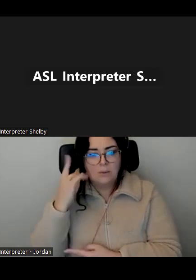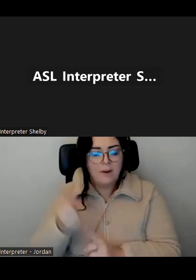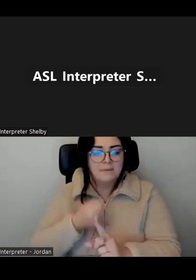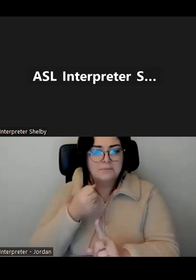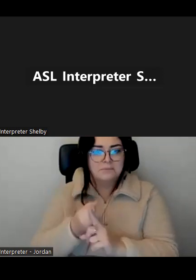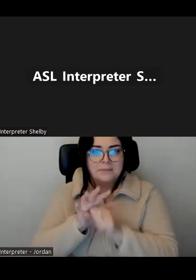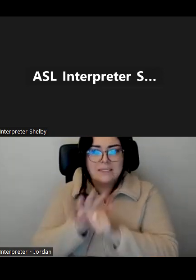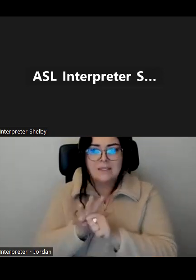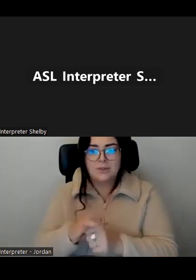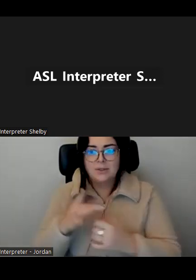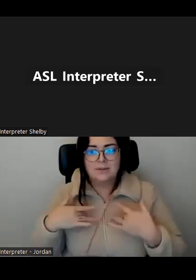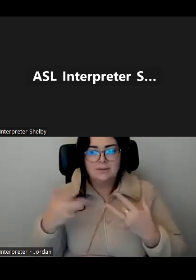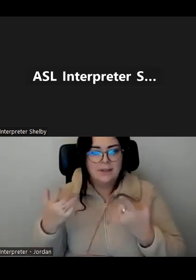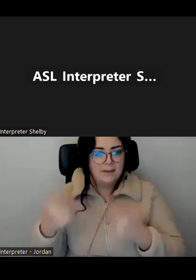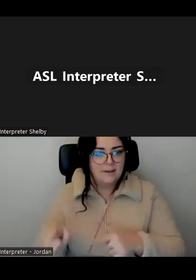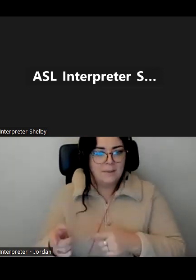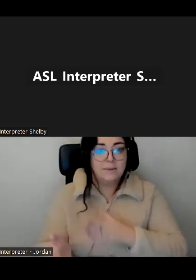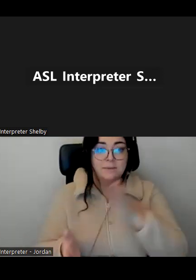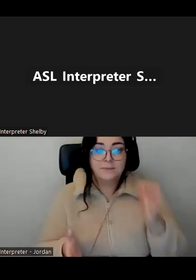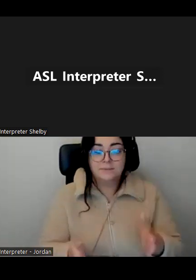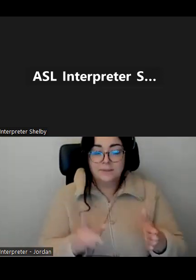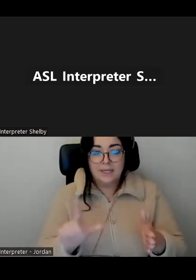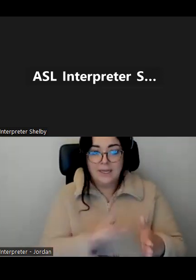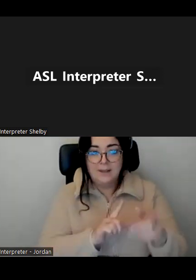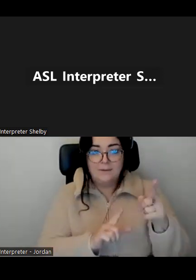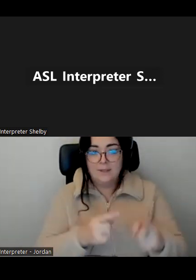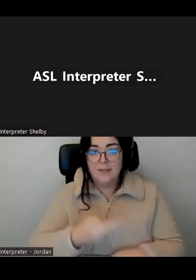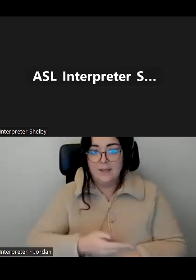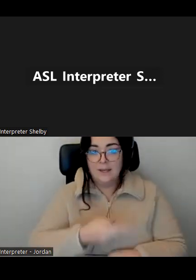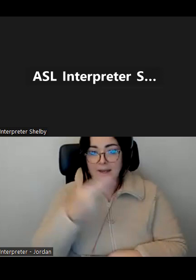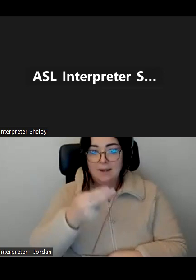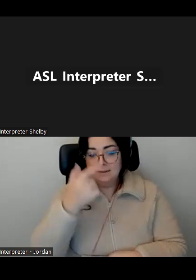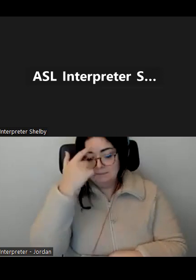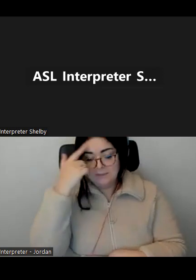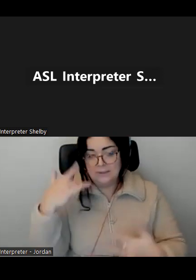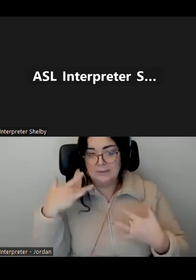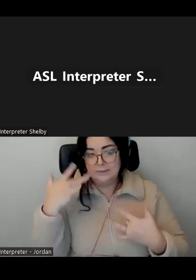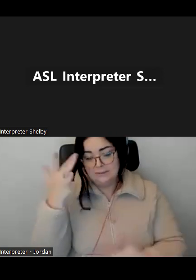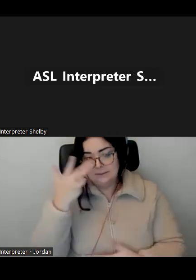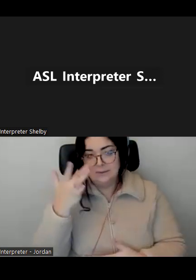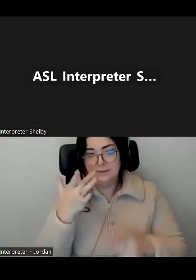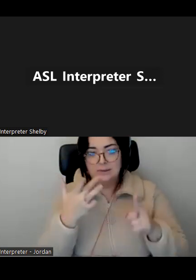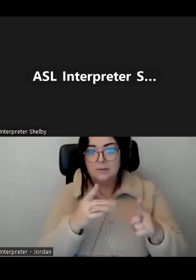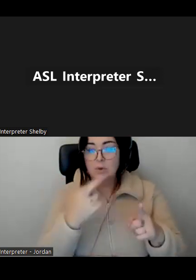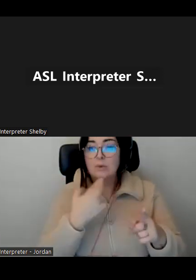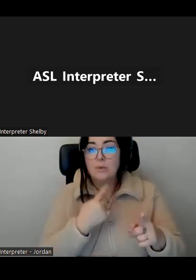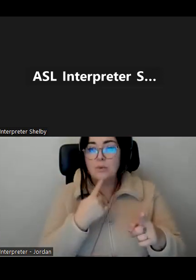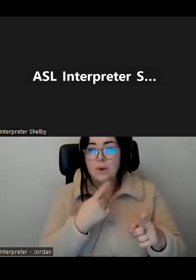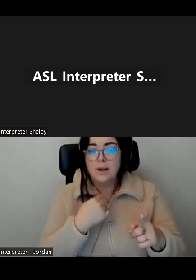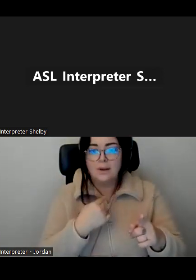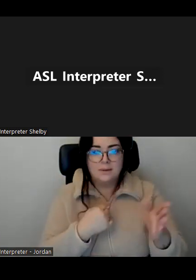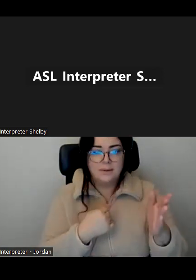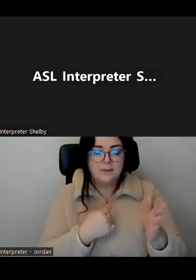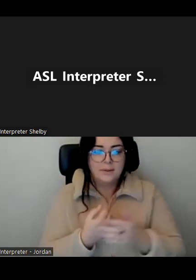And on the left side, we have individuals who are experiencing a high degree of mental illness, but even here,